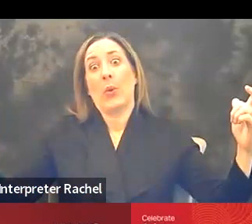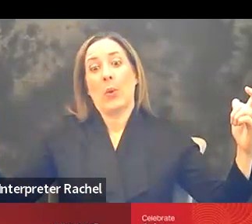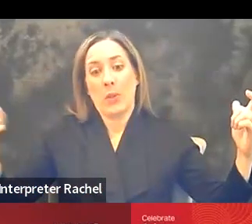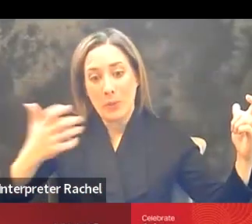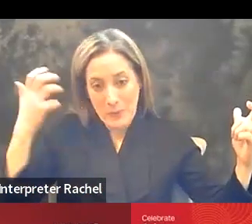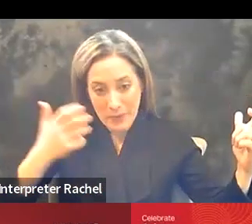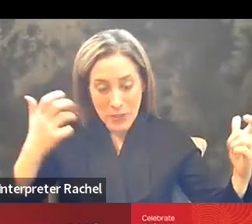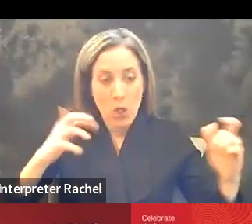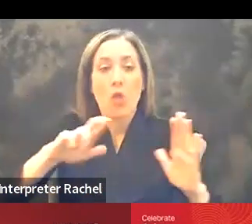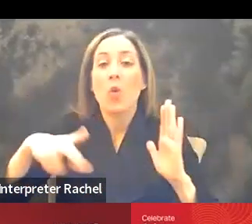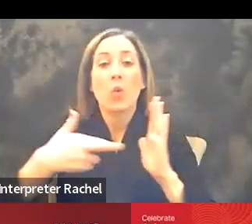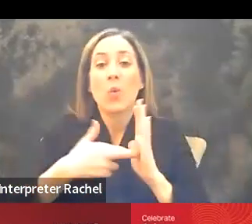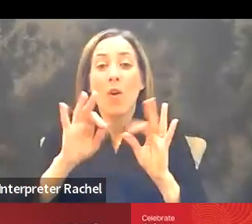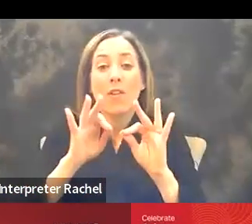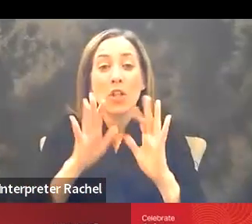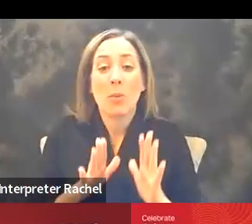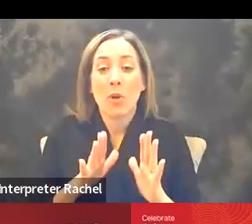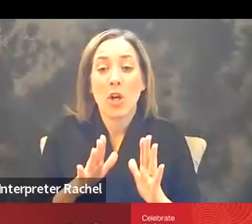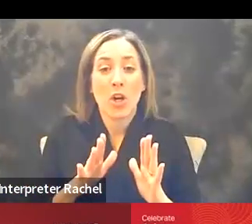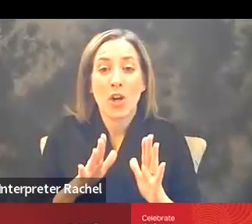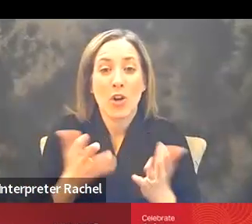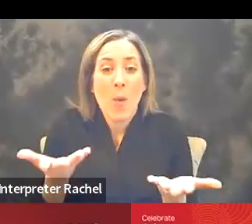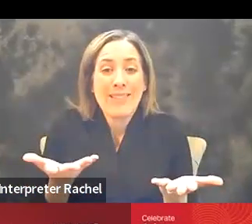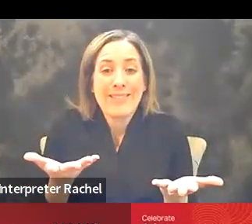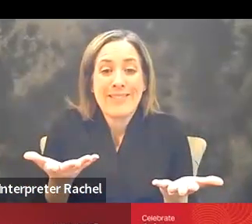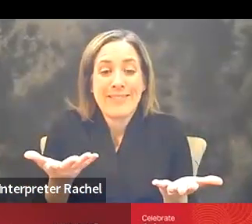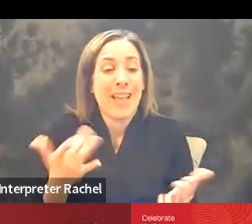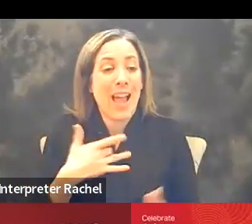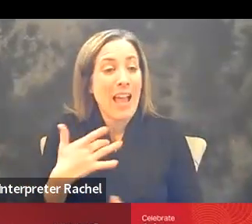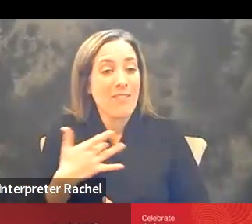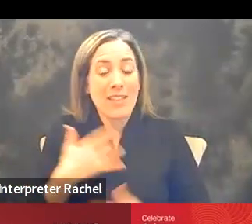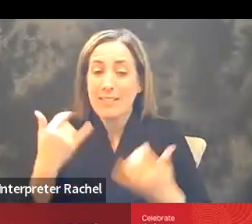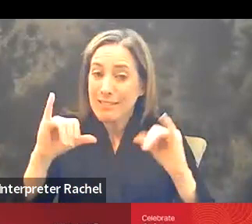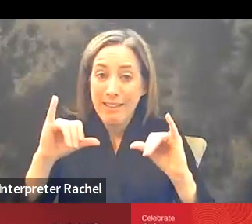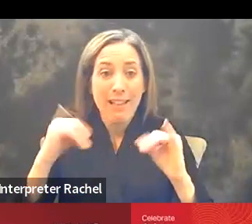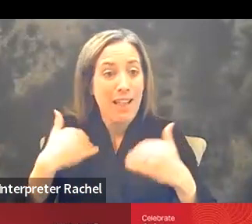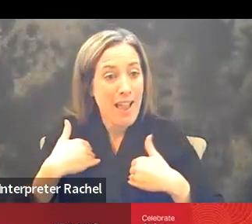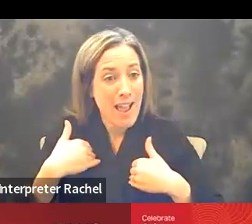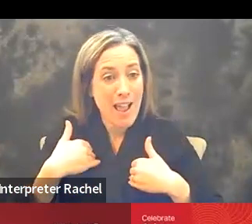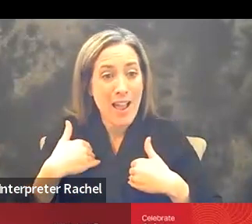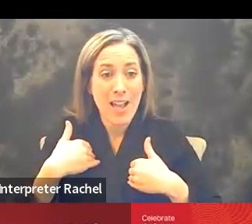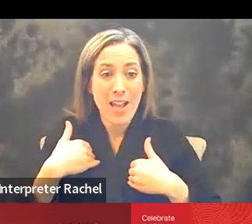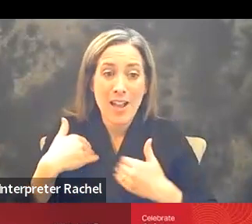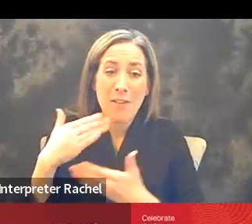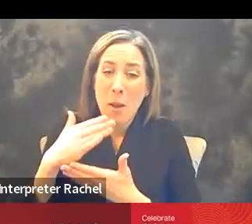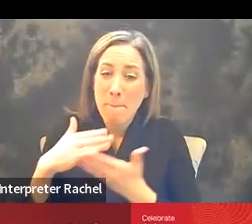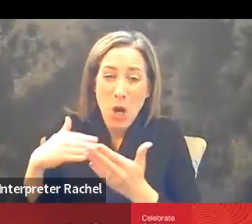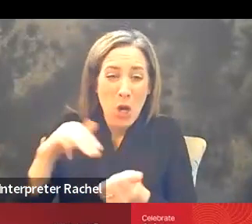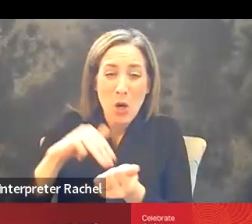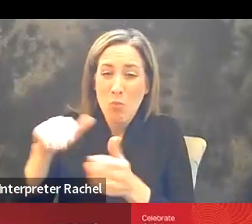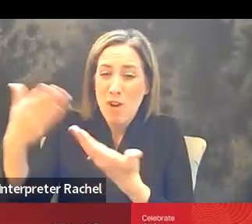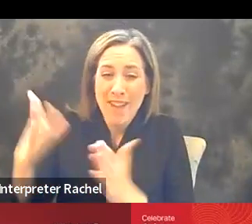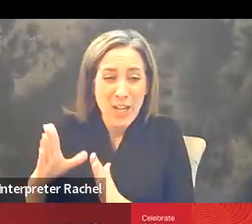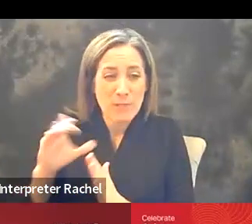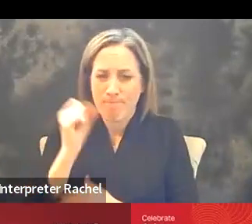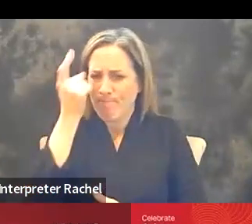really what the role of the interpreter is in the room. And I feel that there's still a segment who doesn't really even understand what